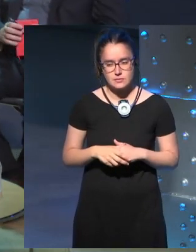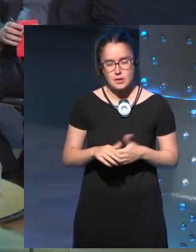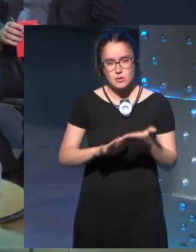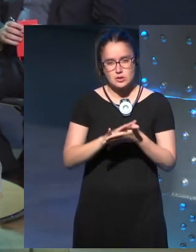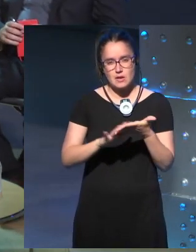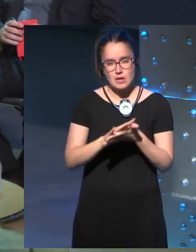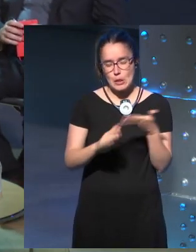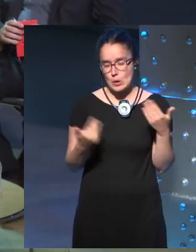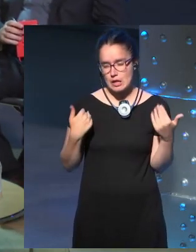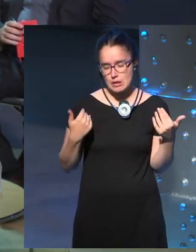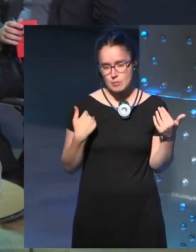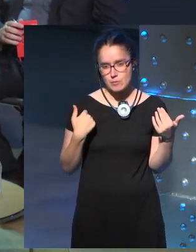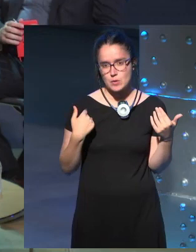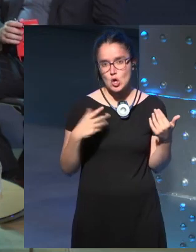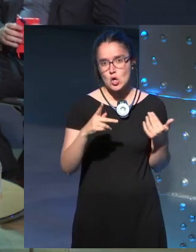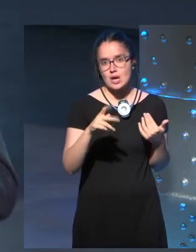Loris Karius needs